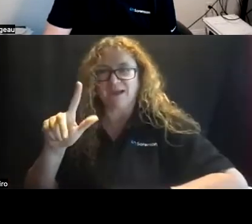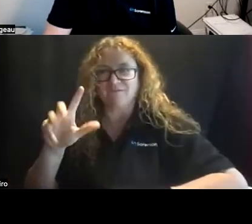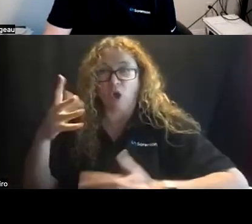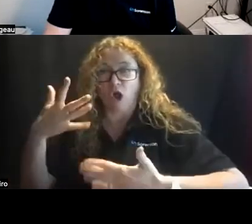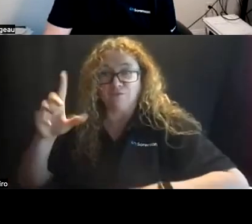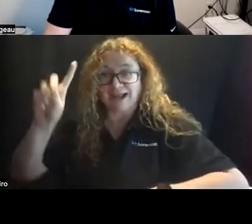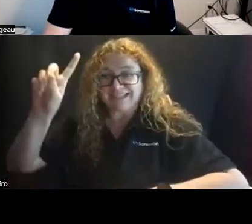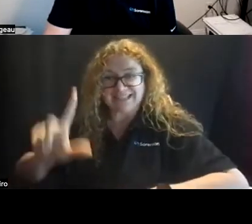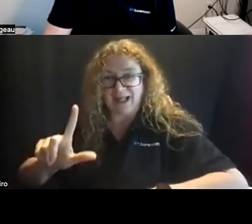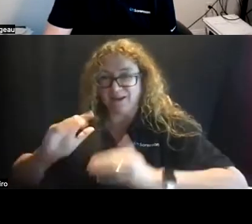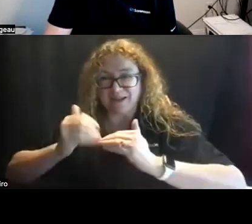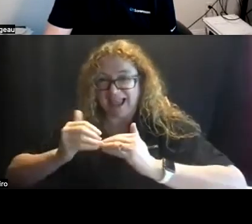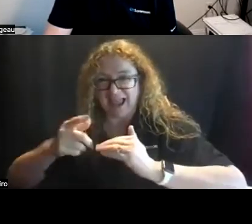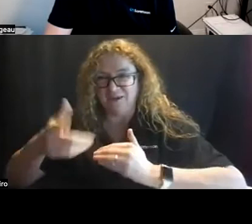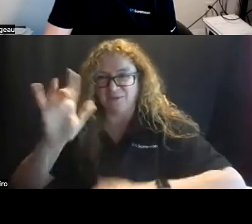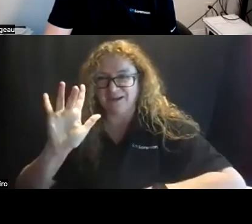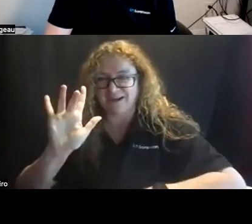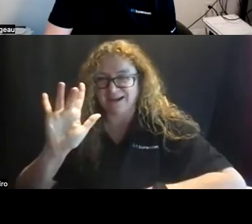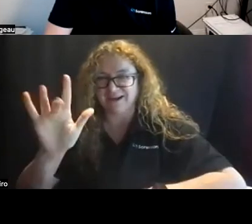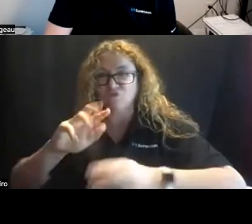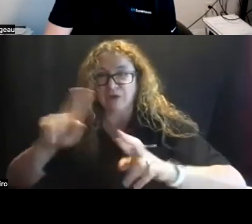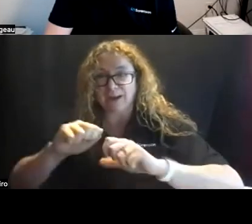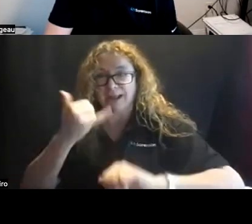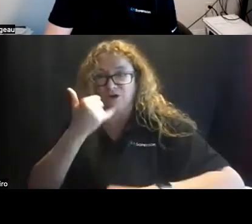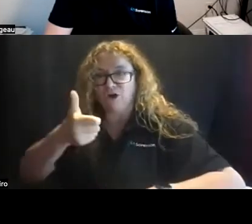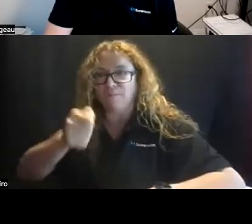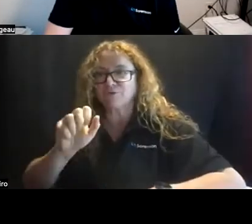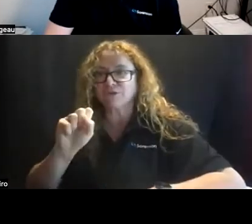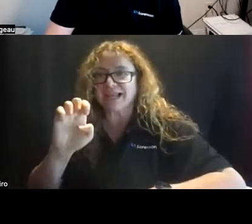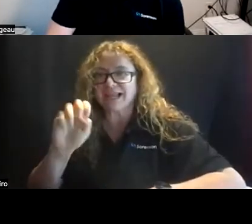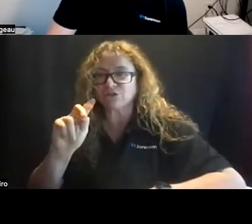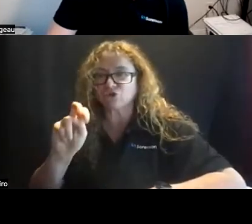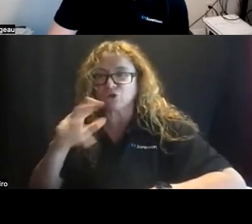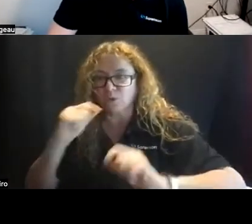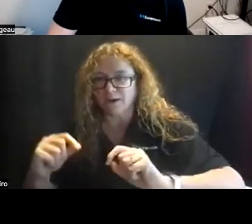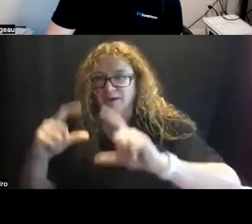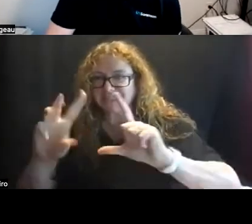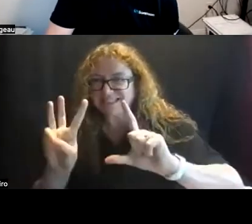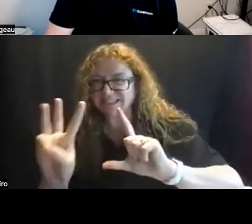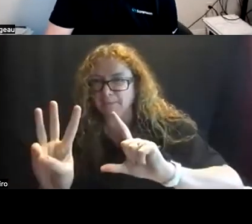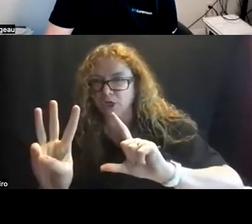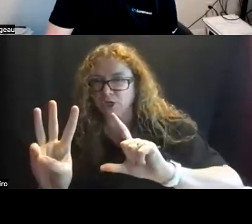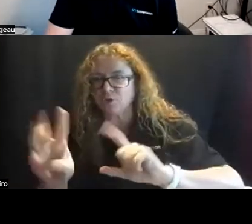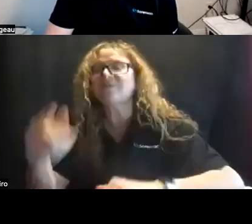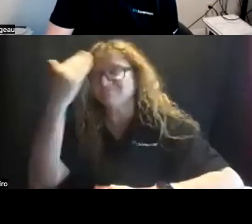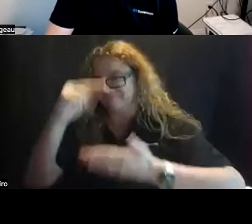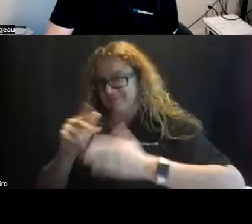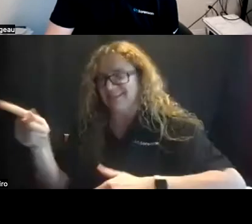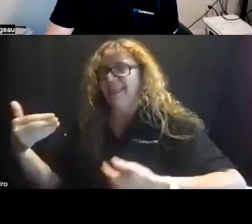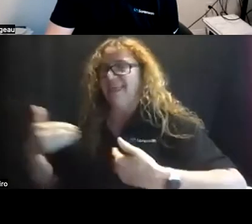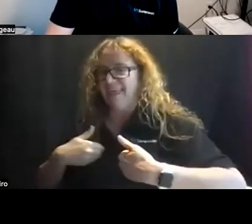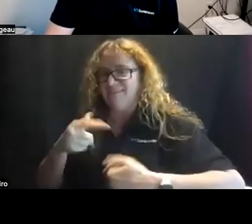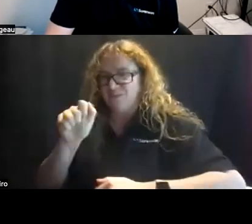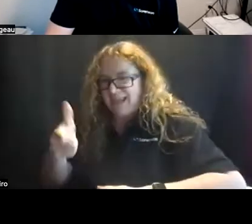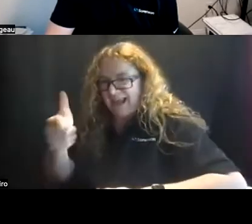already have all of that. So if you've already downloaded it, then once you are in and ready to make a call, you see